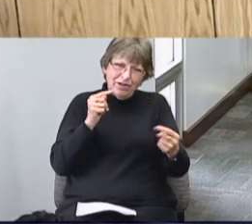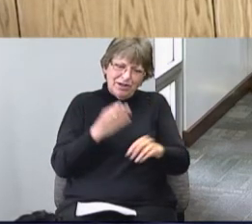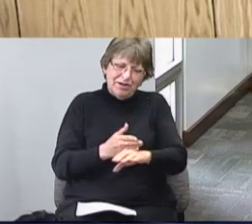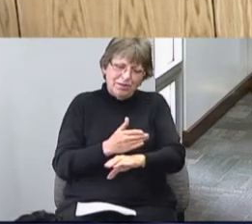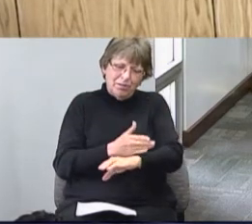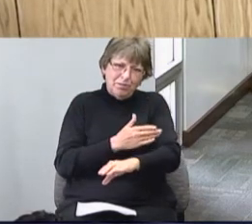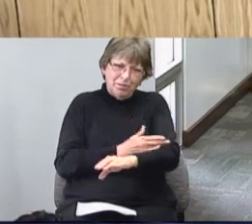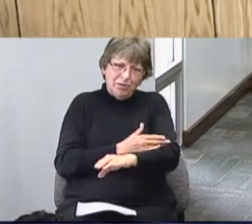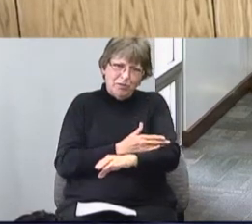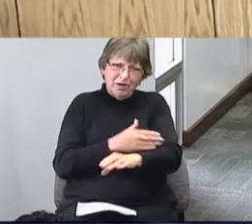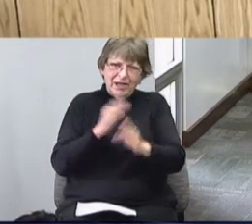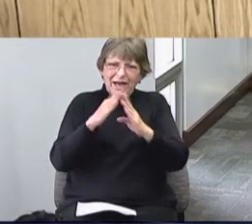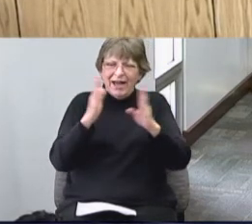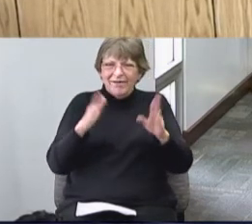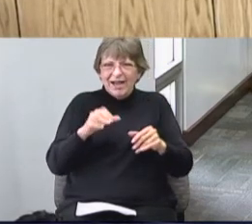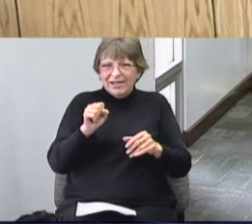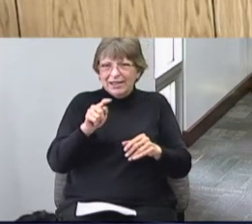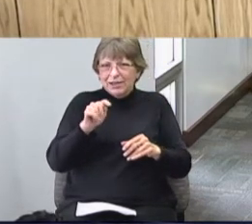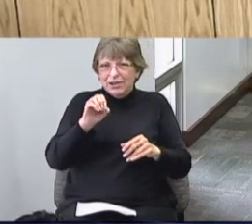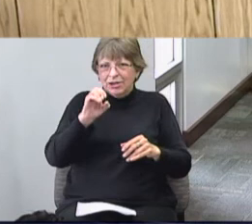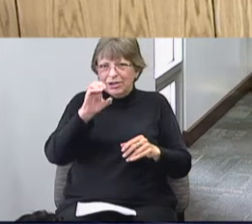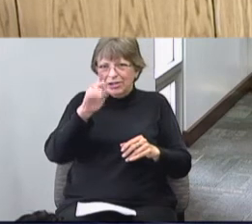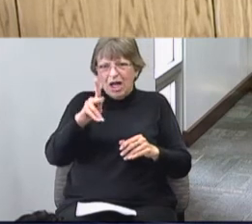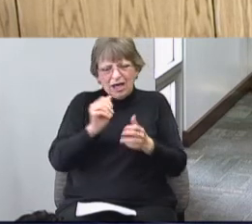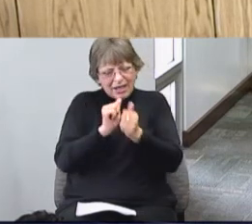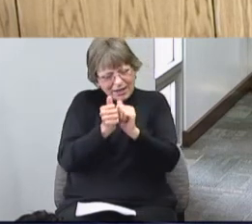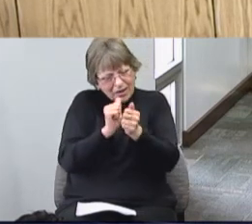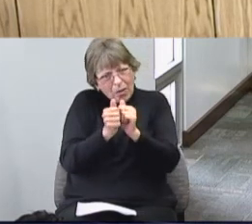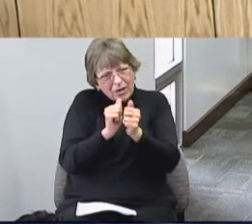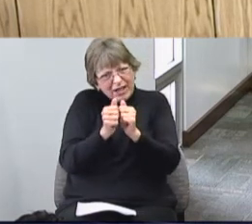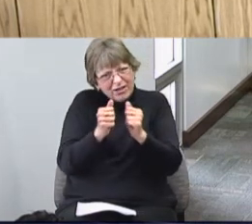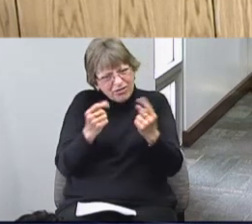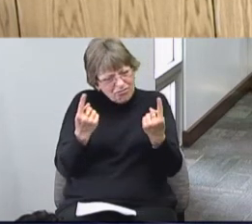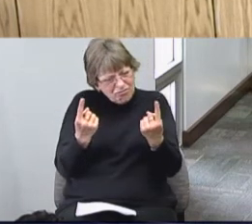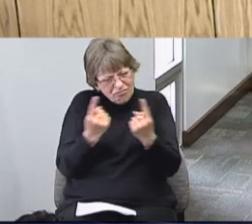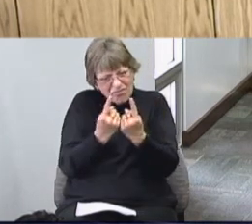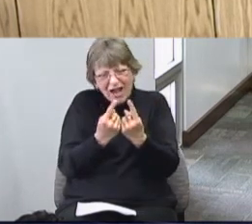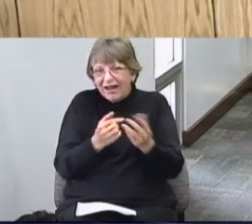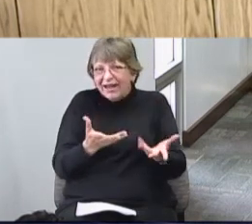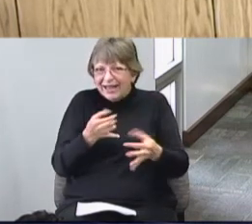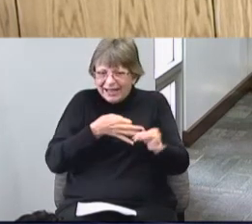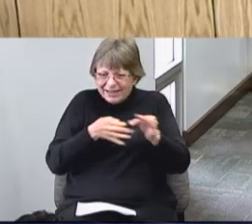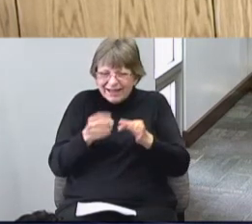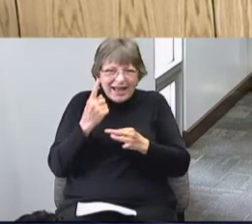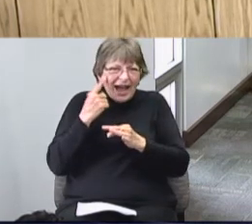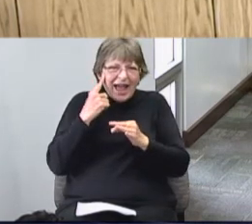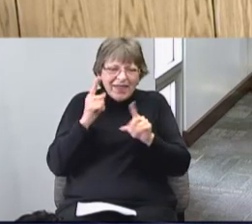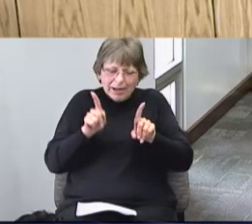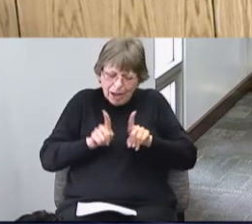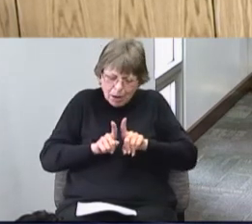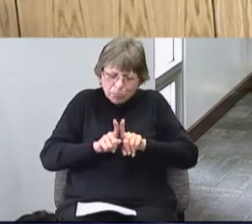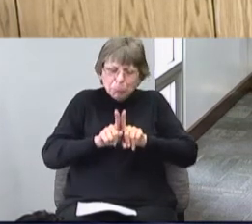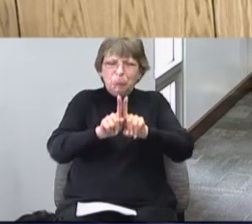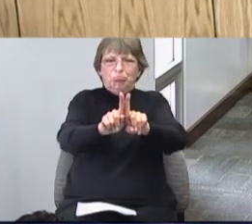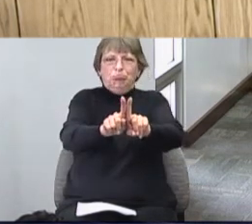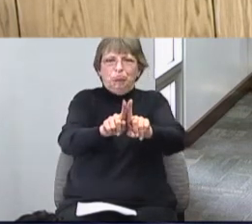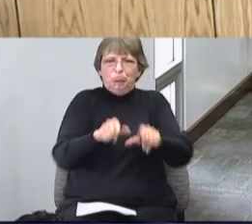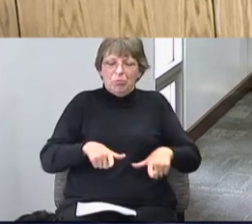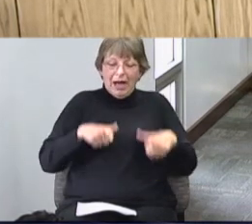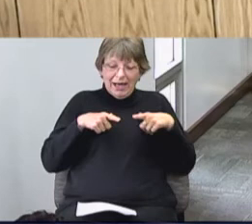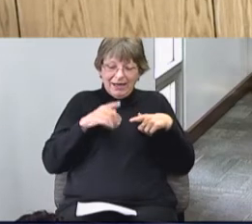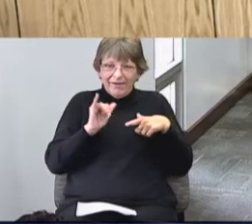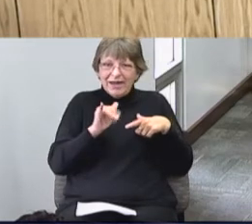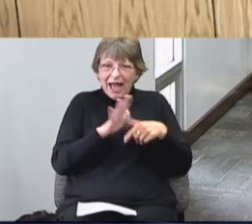improvement of the housing stock as competing factors. I think that they can go hand in hand. I live in the area.